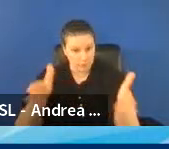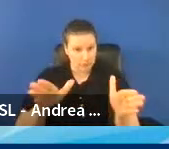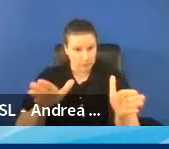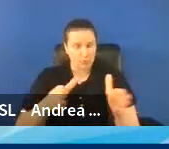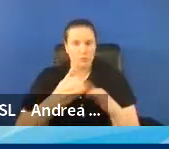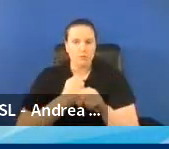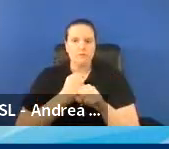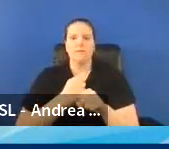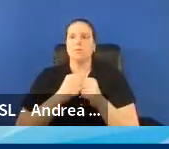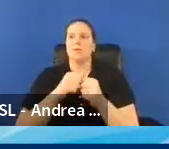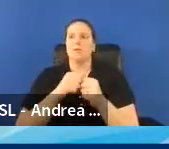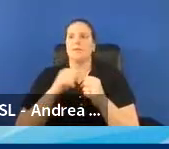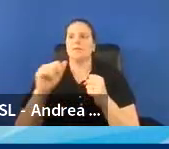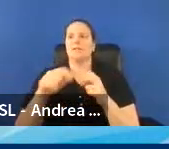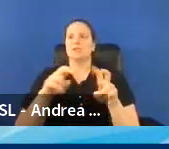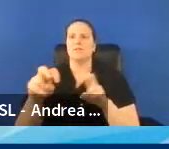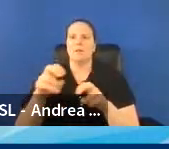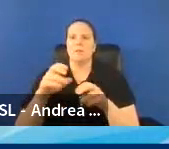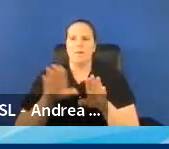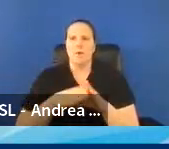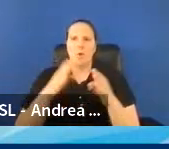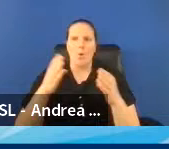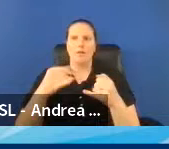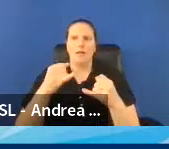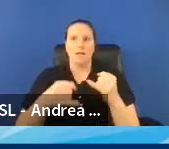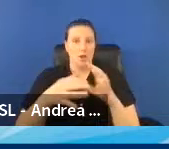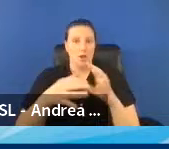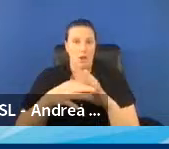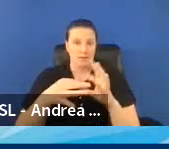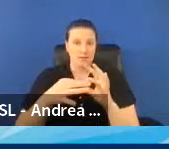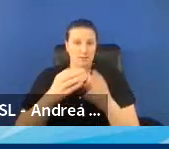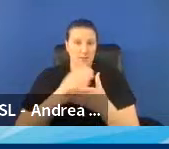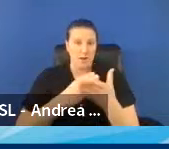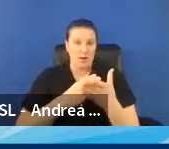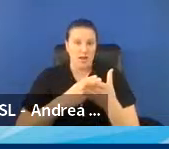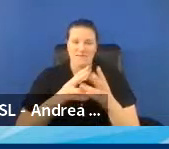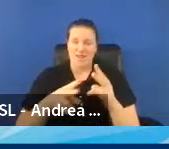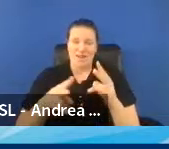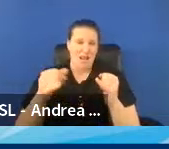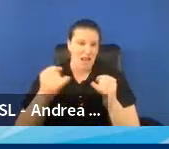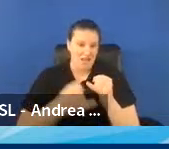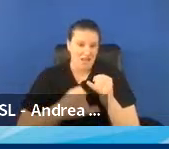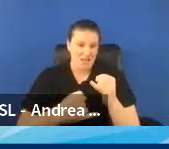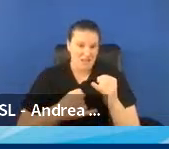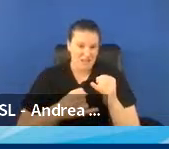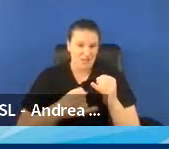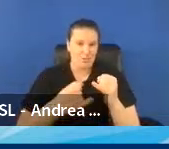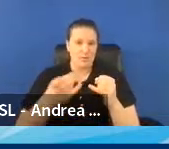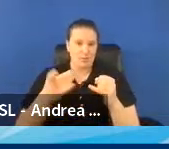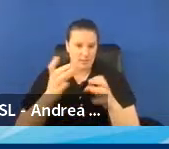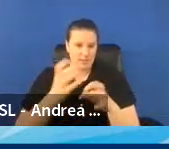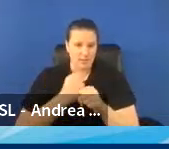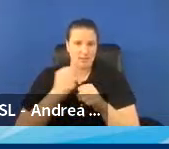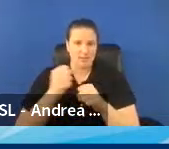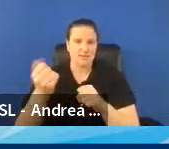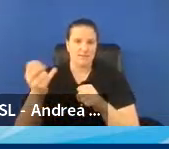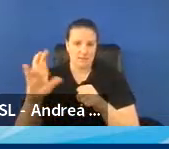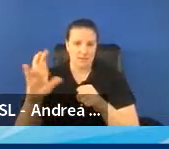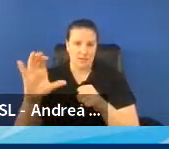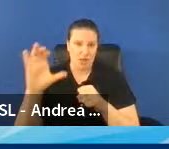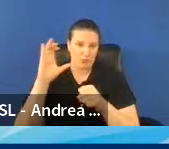part of the survey, we did have an open-ended comment section at the very end, and we received 1,700